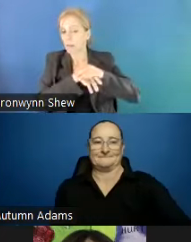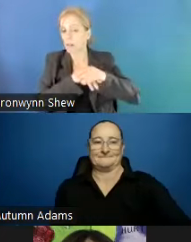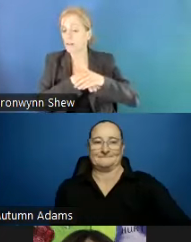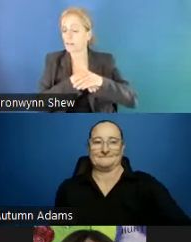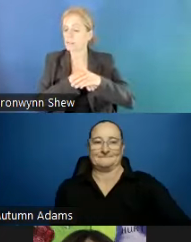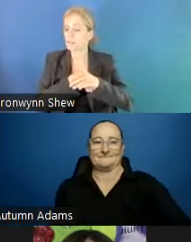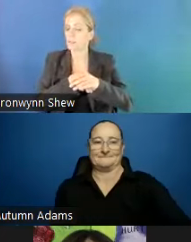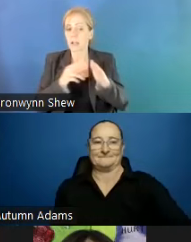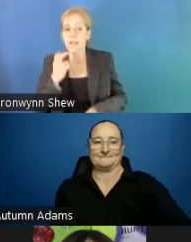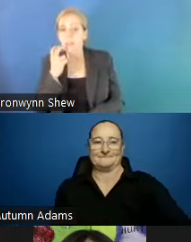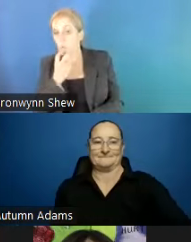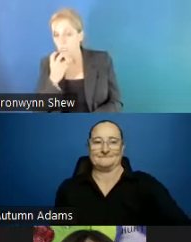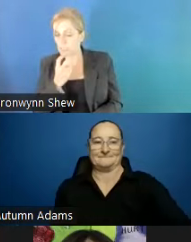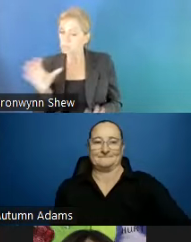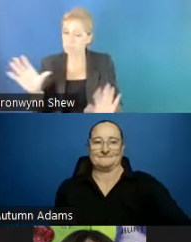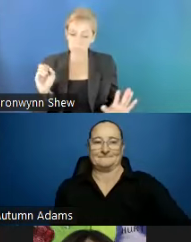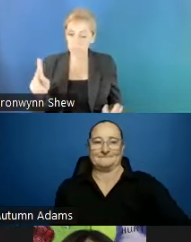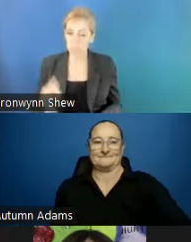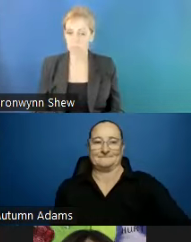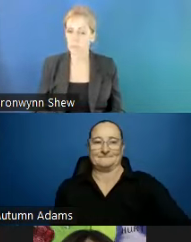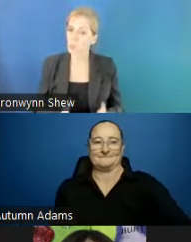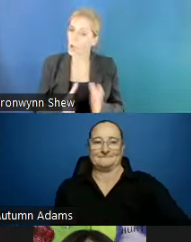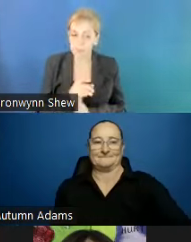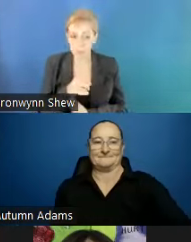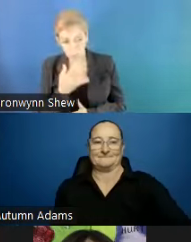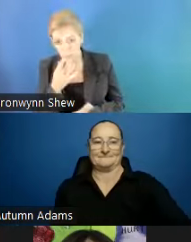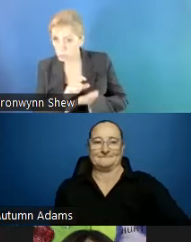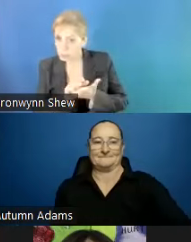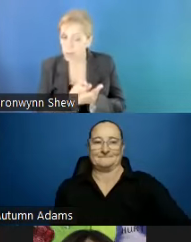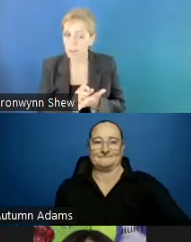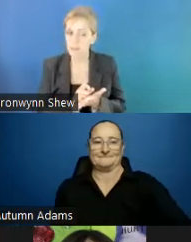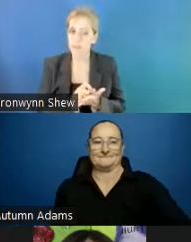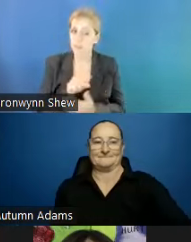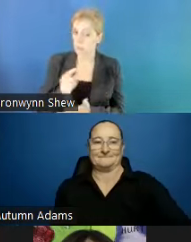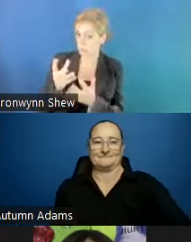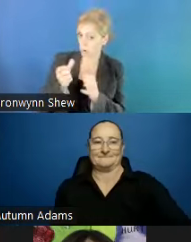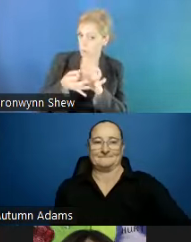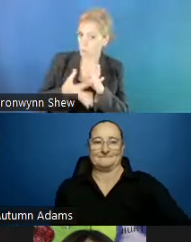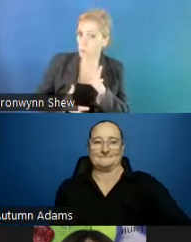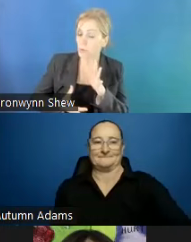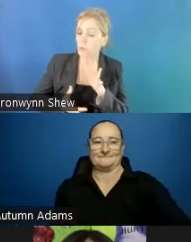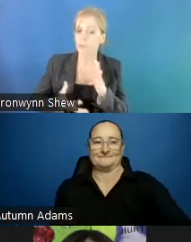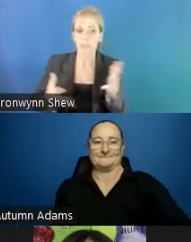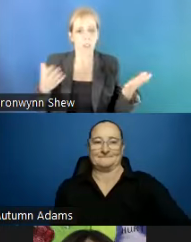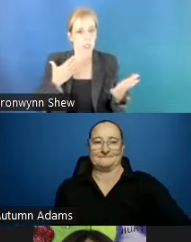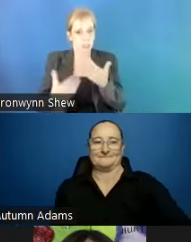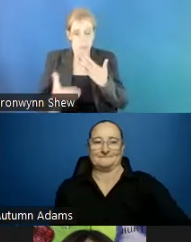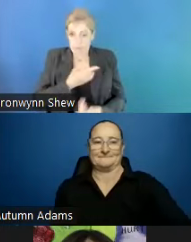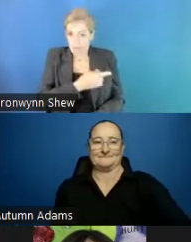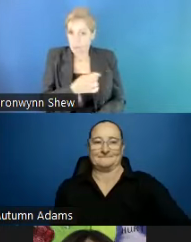them if they prefer to write, if they want an interpreter, whatever they want is fine. But